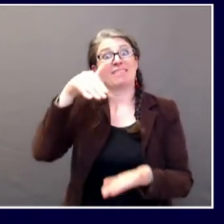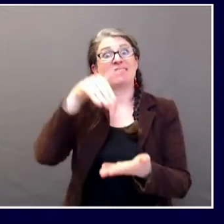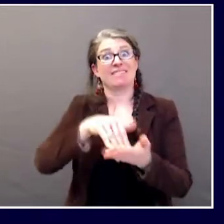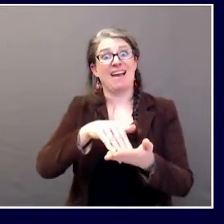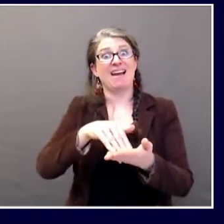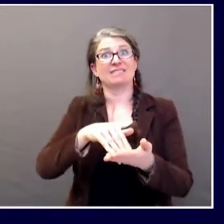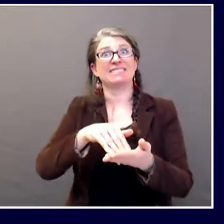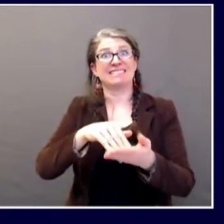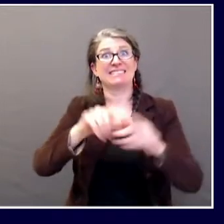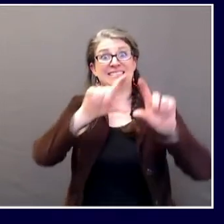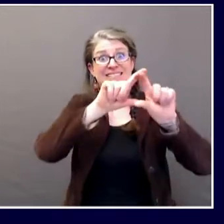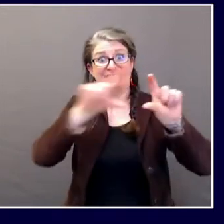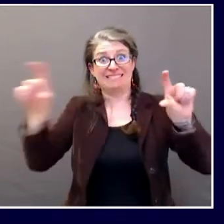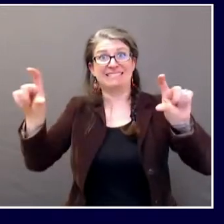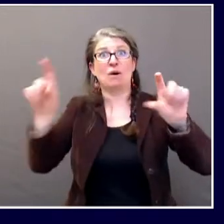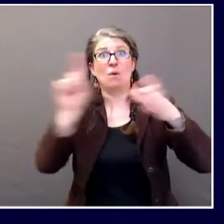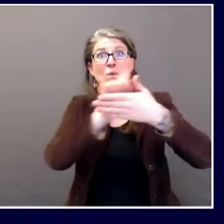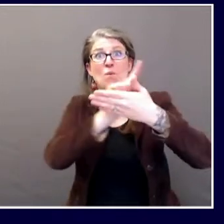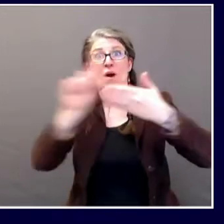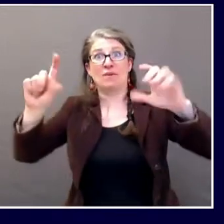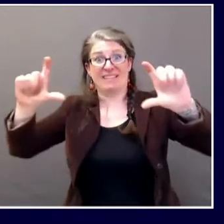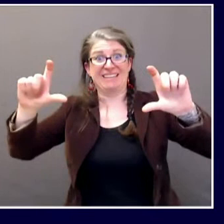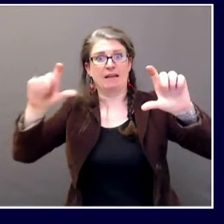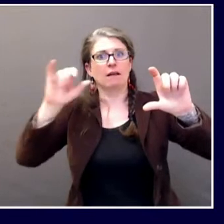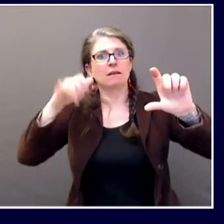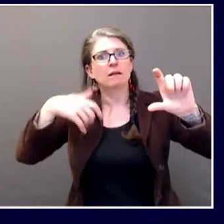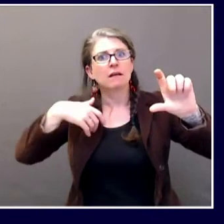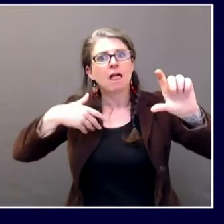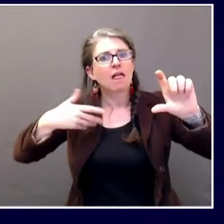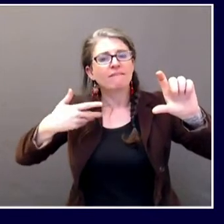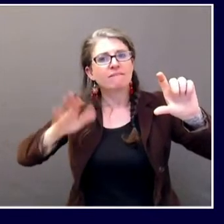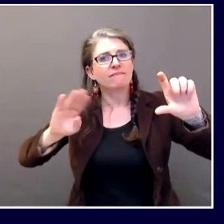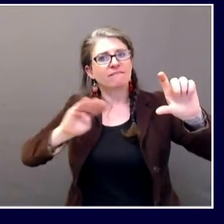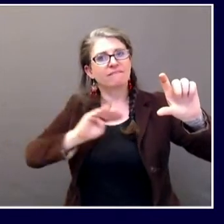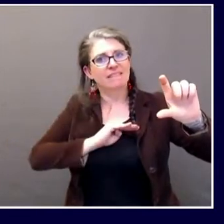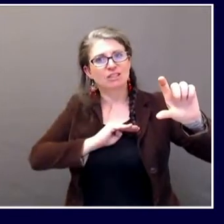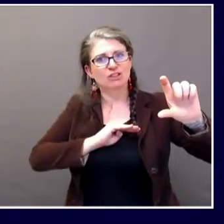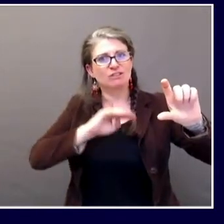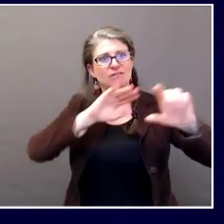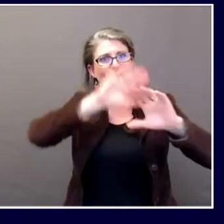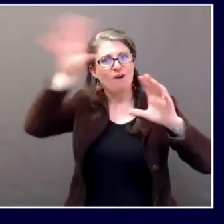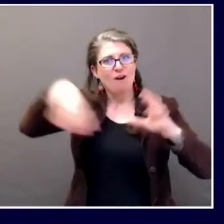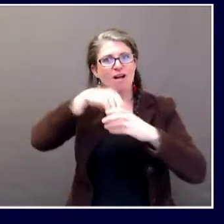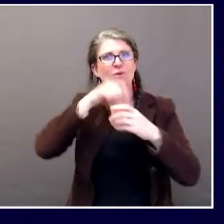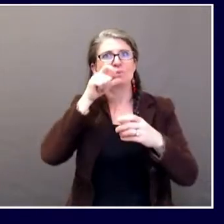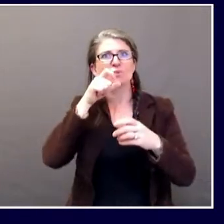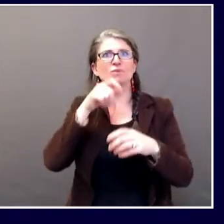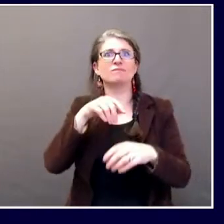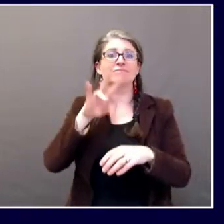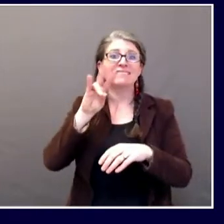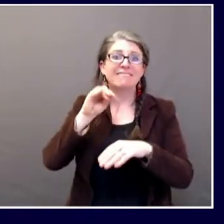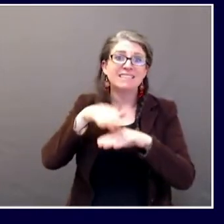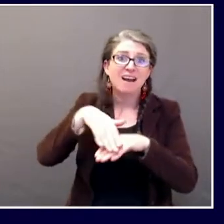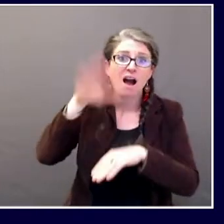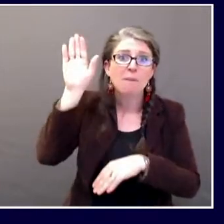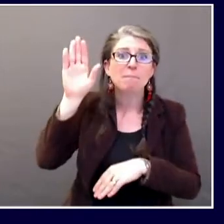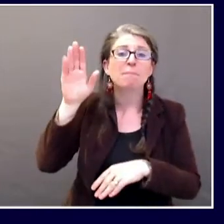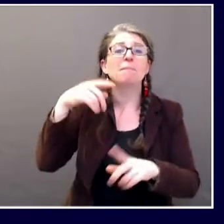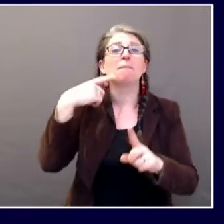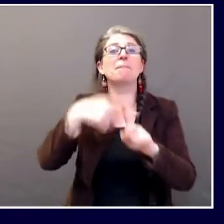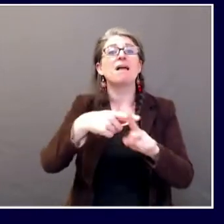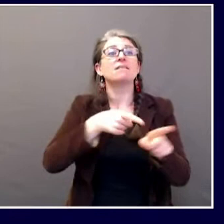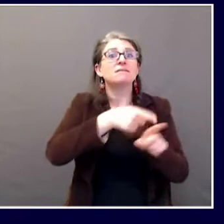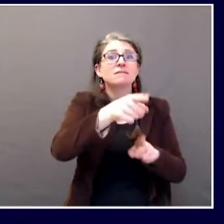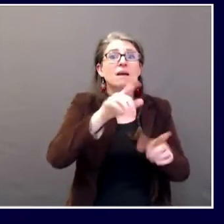we're going to those 70 and older, we're still only getting a fraction of the 190 plus thousand people